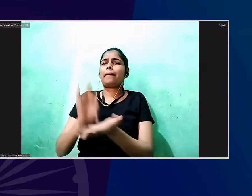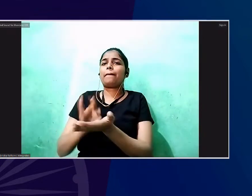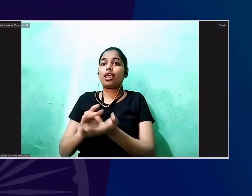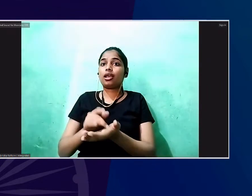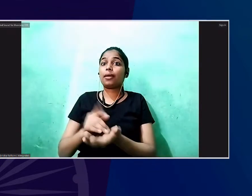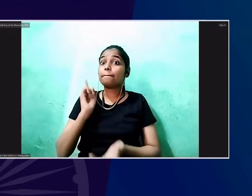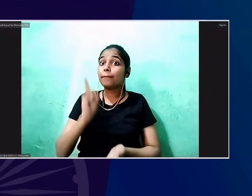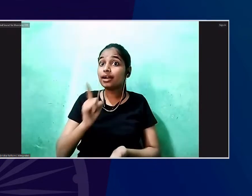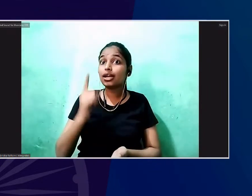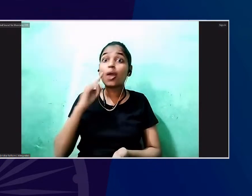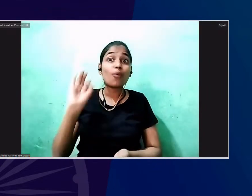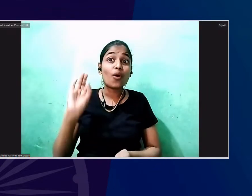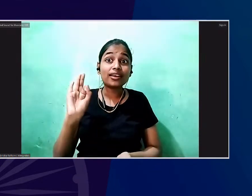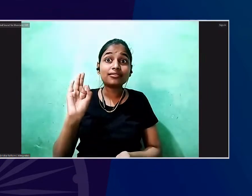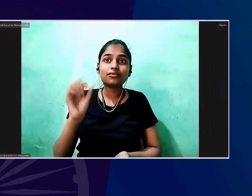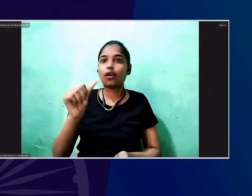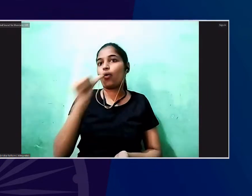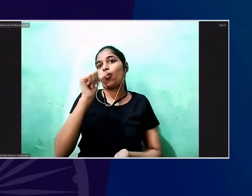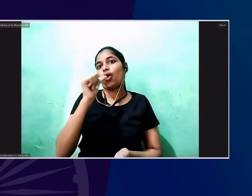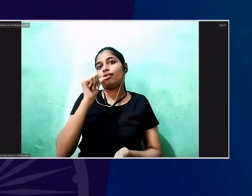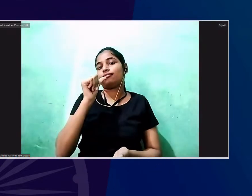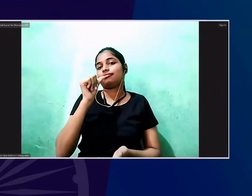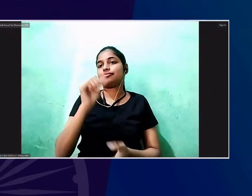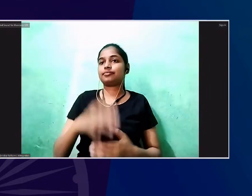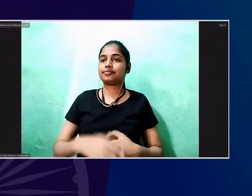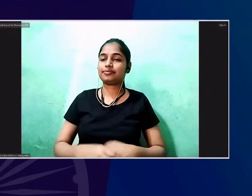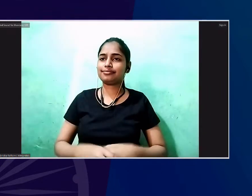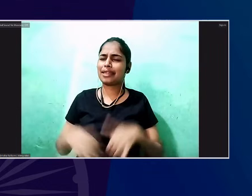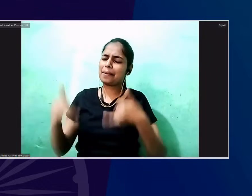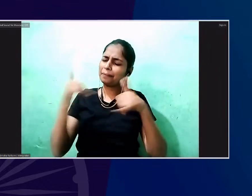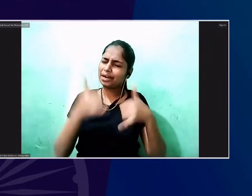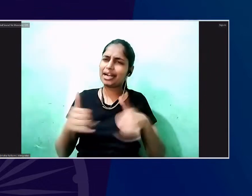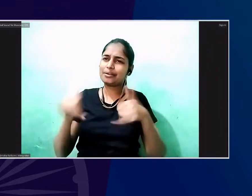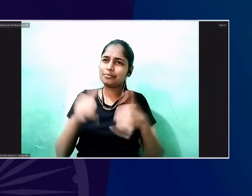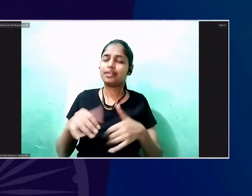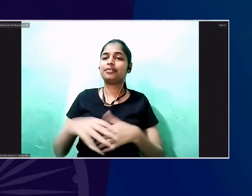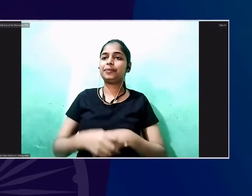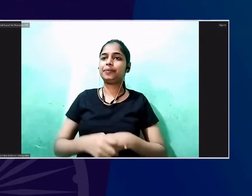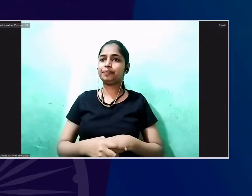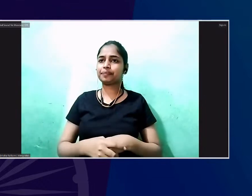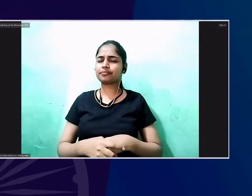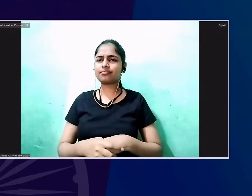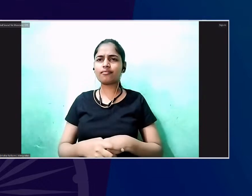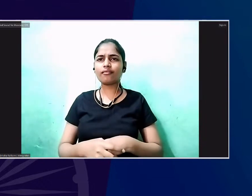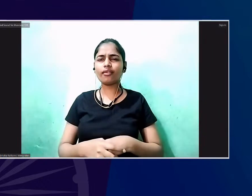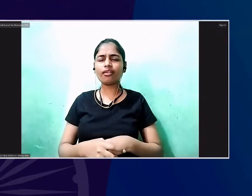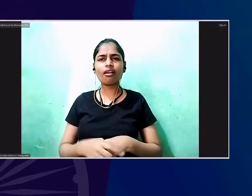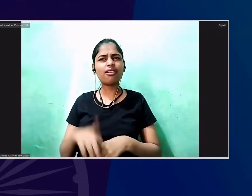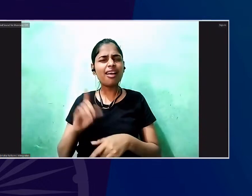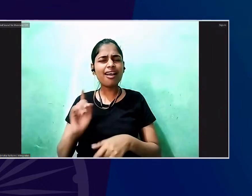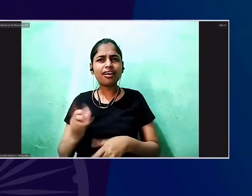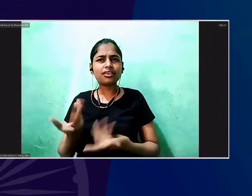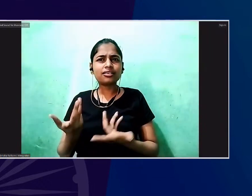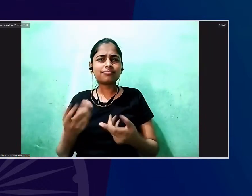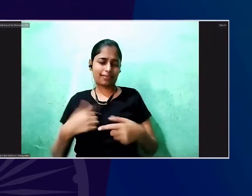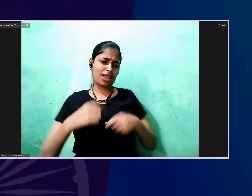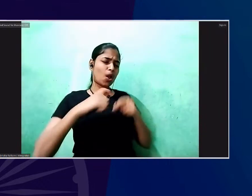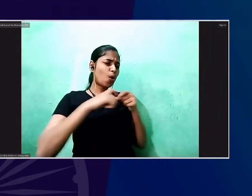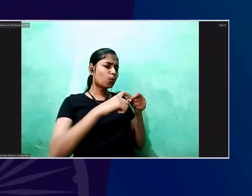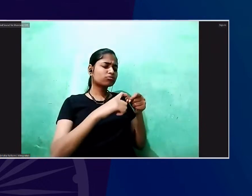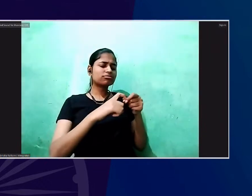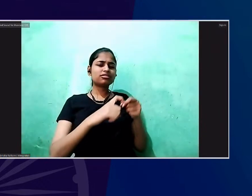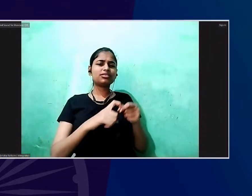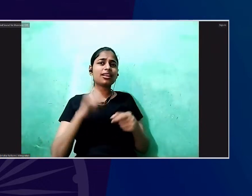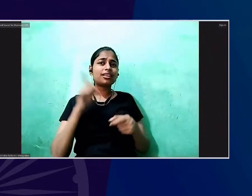Okay, ma'am. So, ma'am, how does Miibil and Maxwell travel to London, ma'am? So now they were